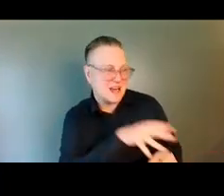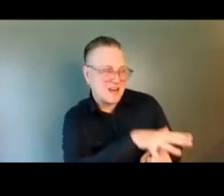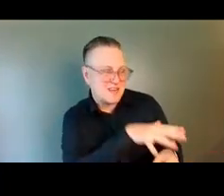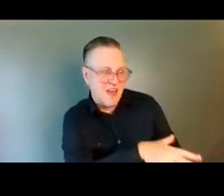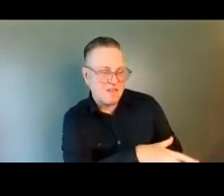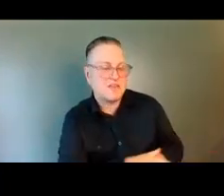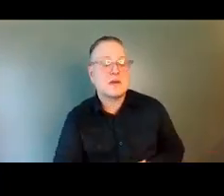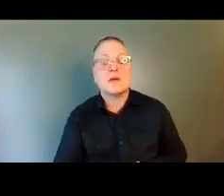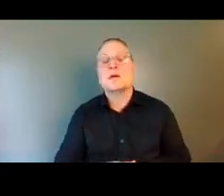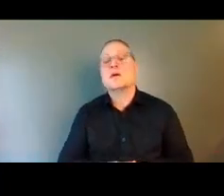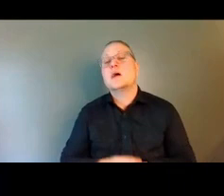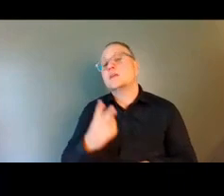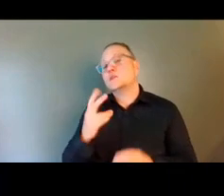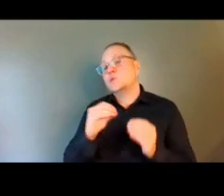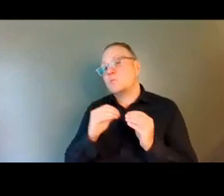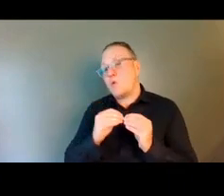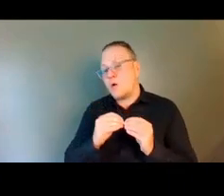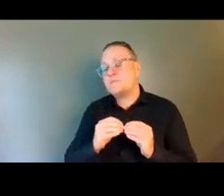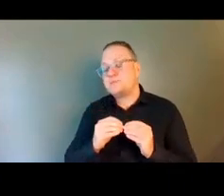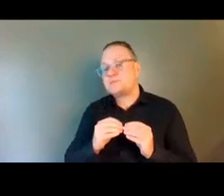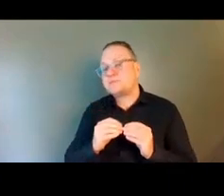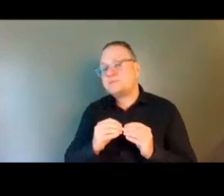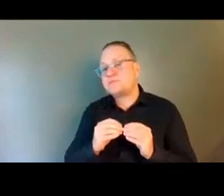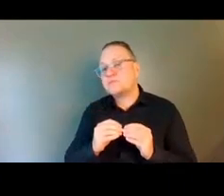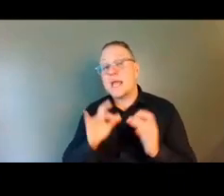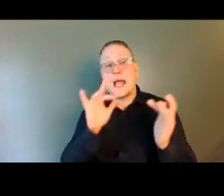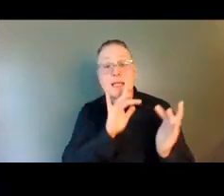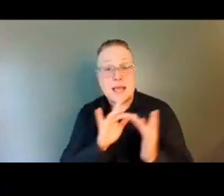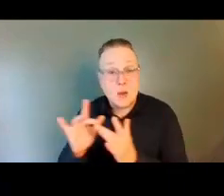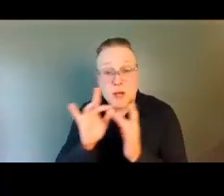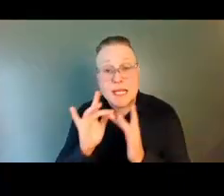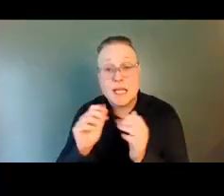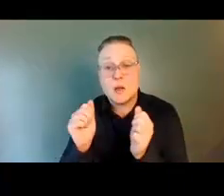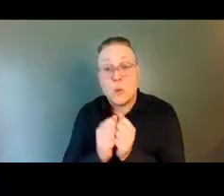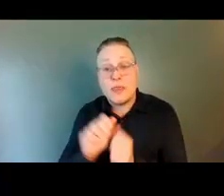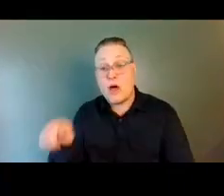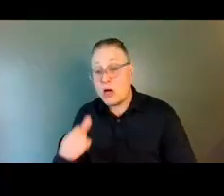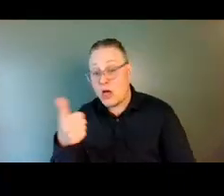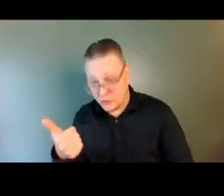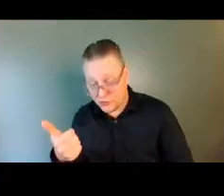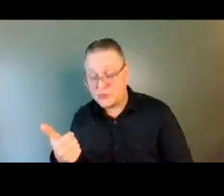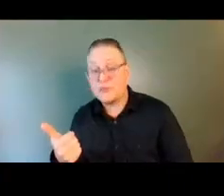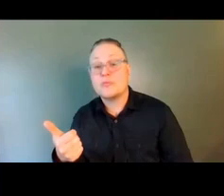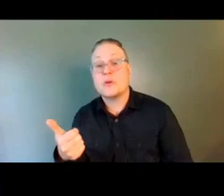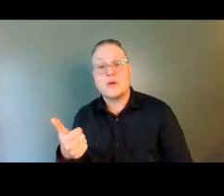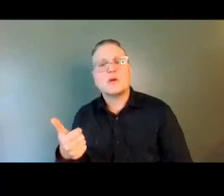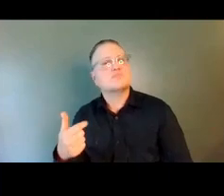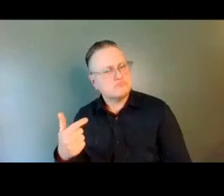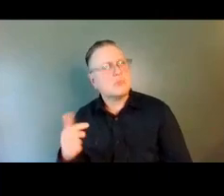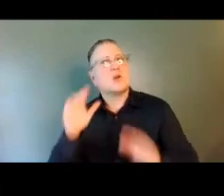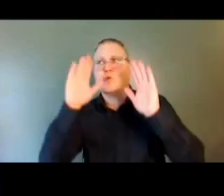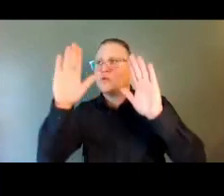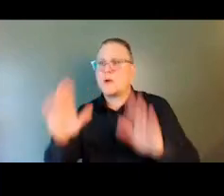that I don't think people have talked about, and that would be networking with other. I don't think we've done a great job in the